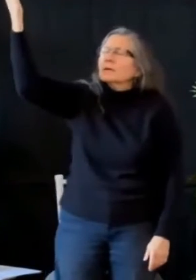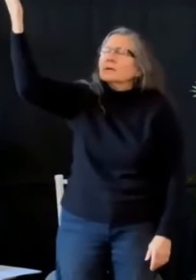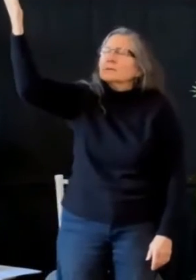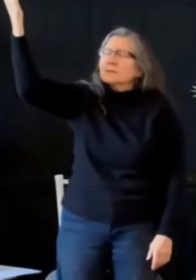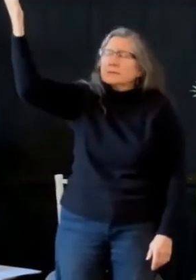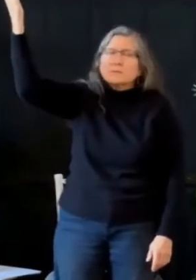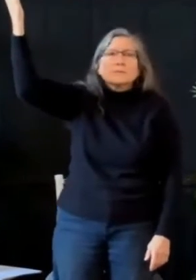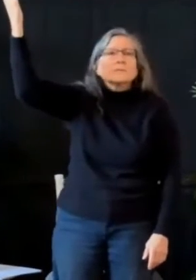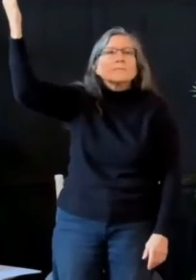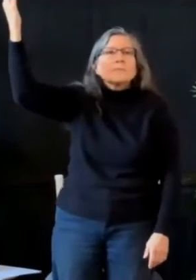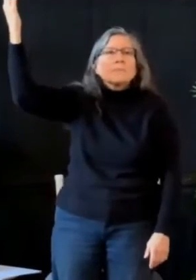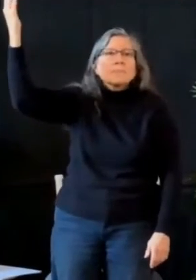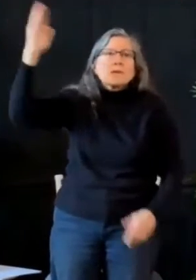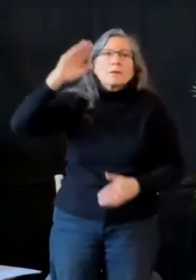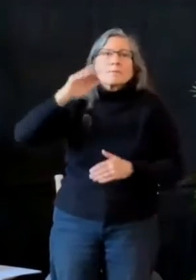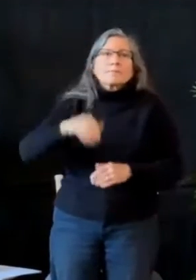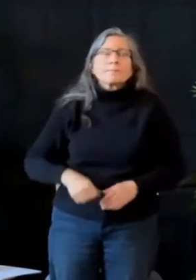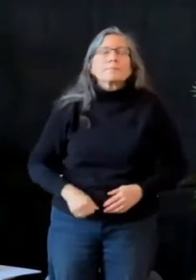God.